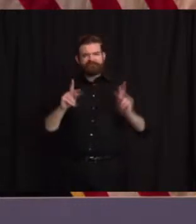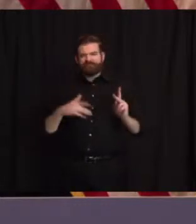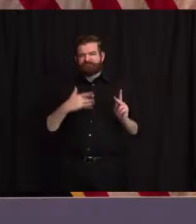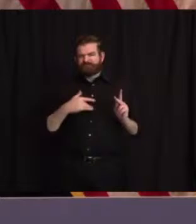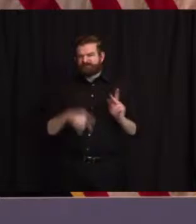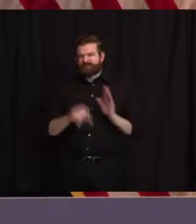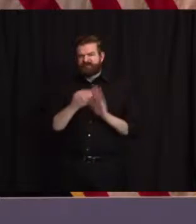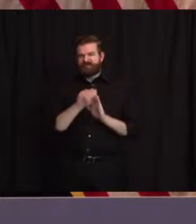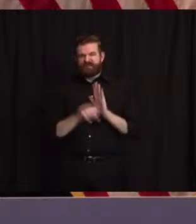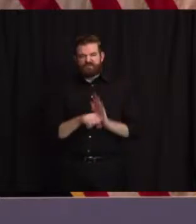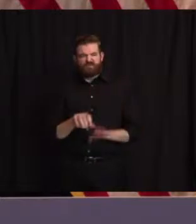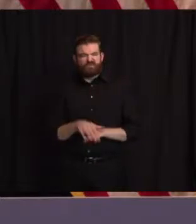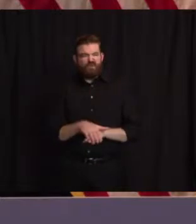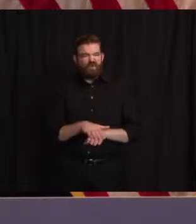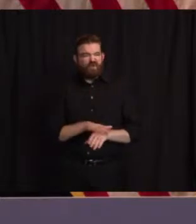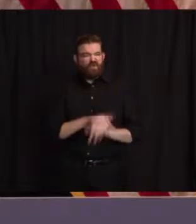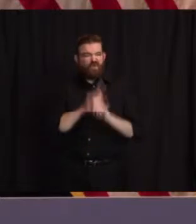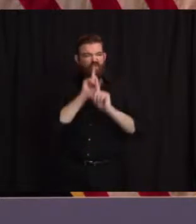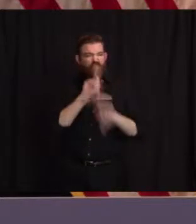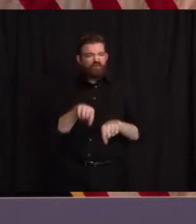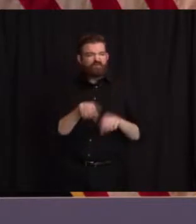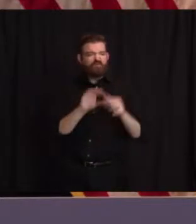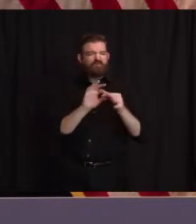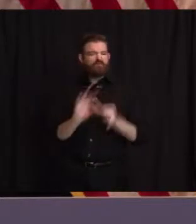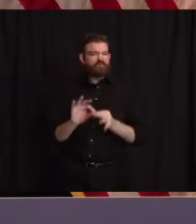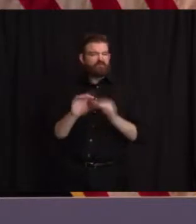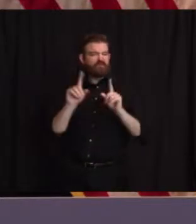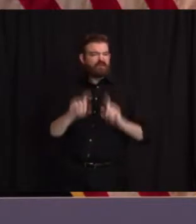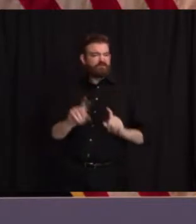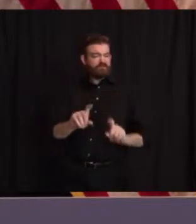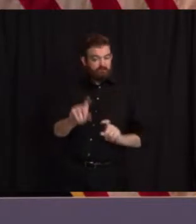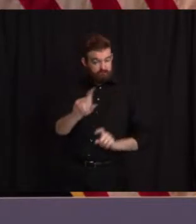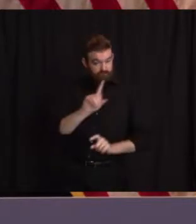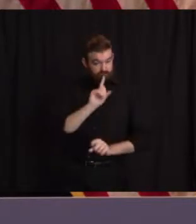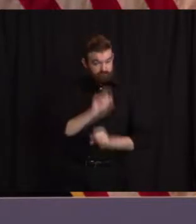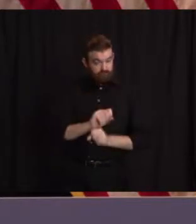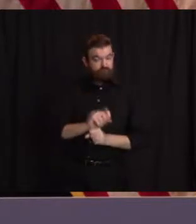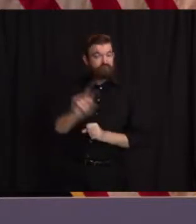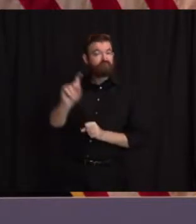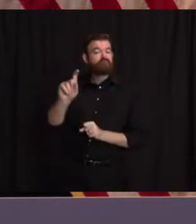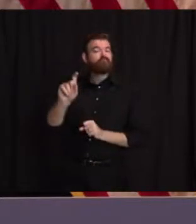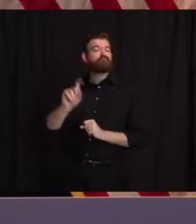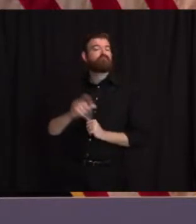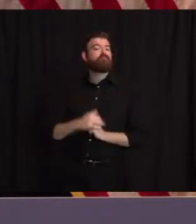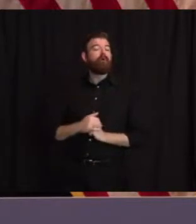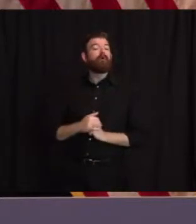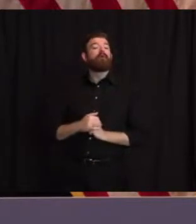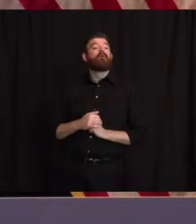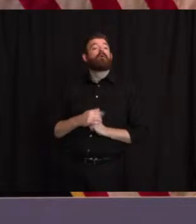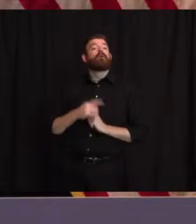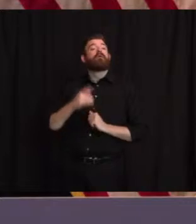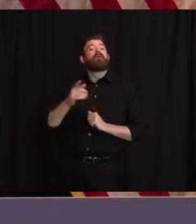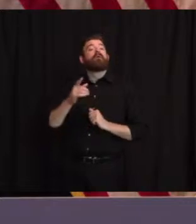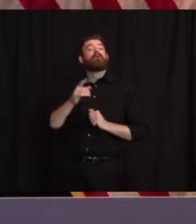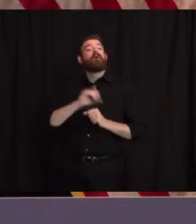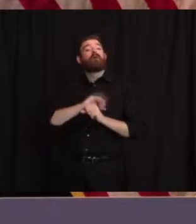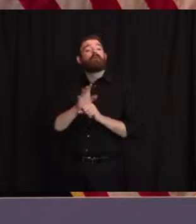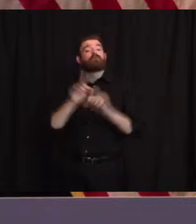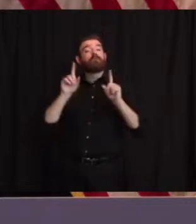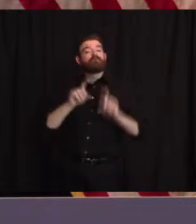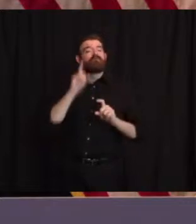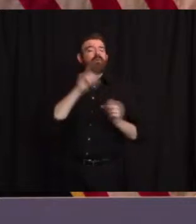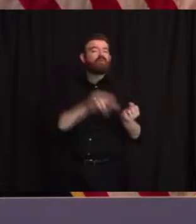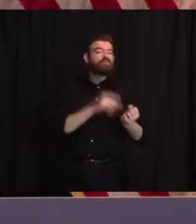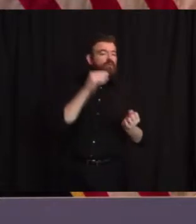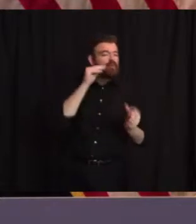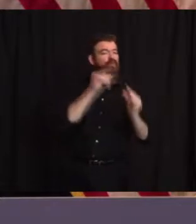Separate topic, what are the percentages of testing for COVID in various group settings, long-term care, psychiatric, developmental centers, and